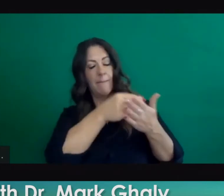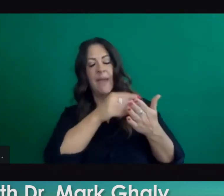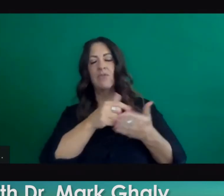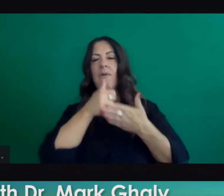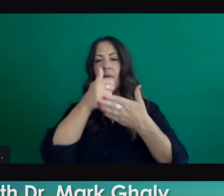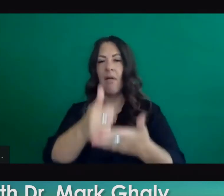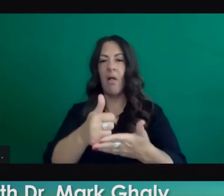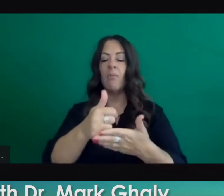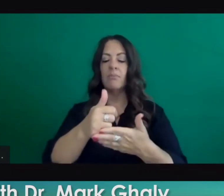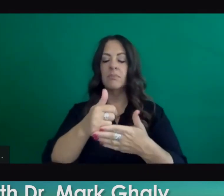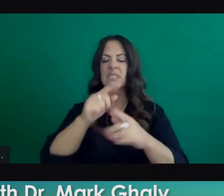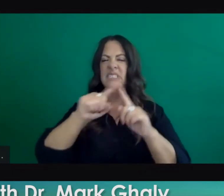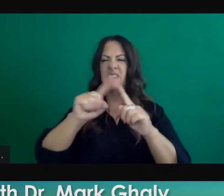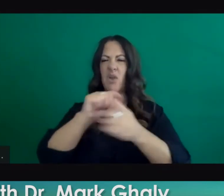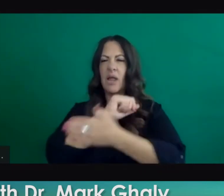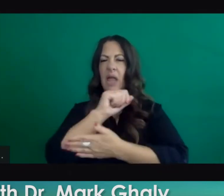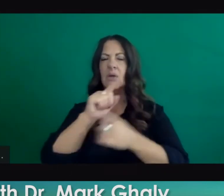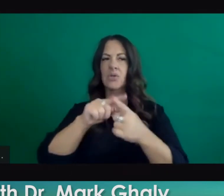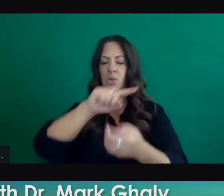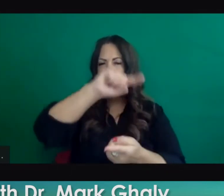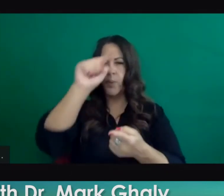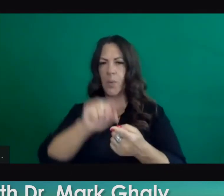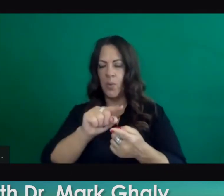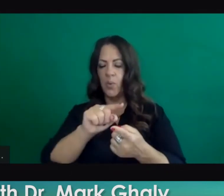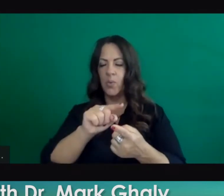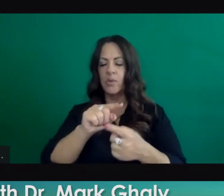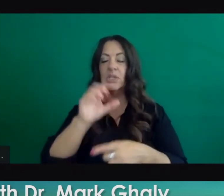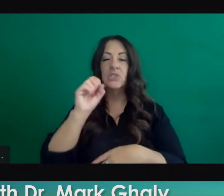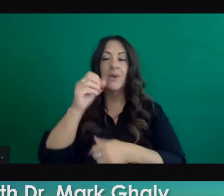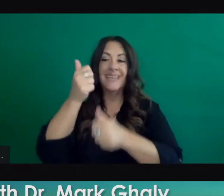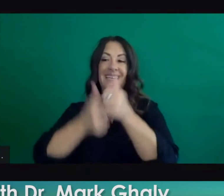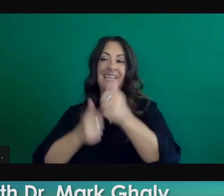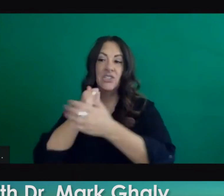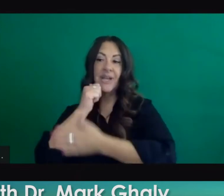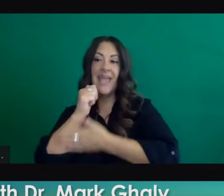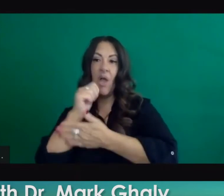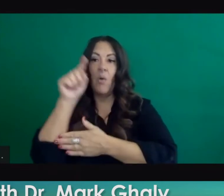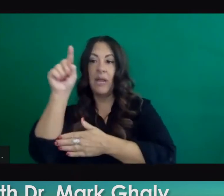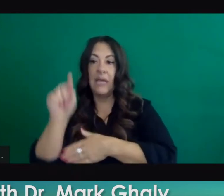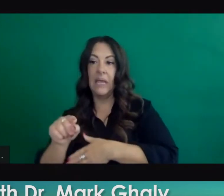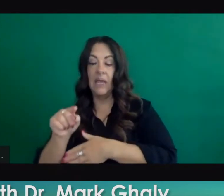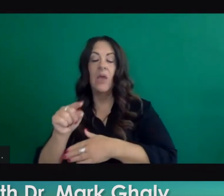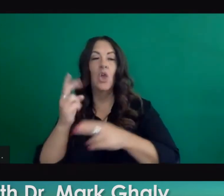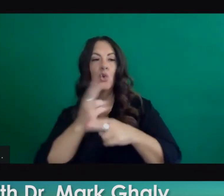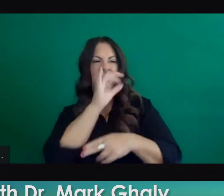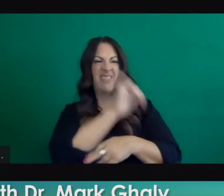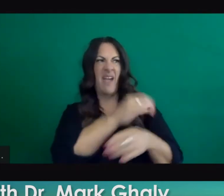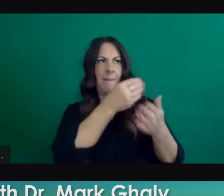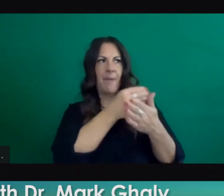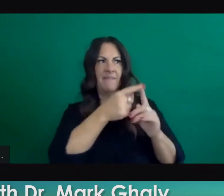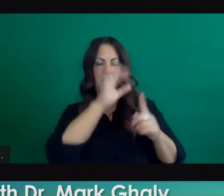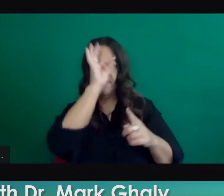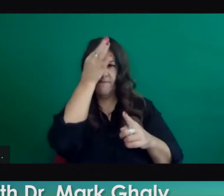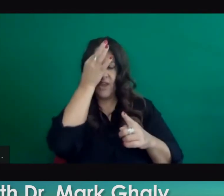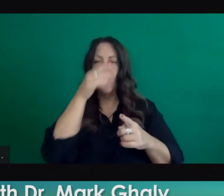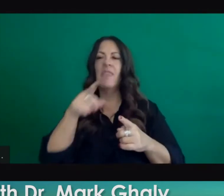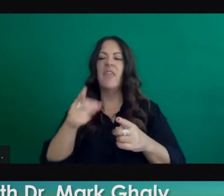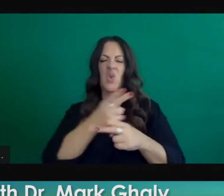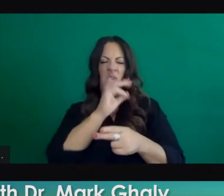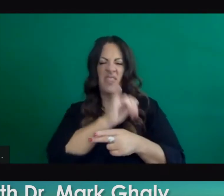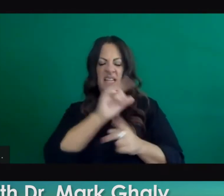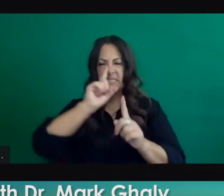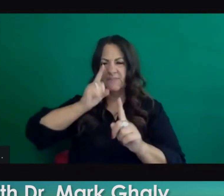are using those dollars in targeted ways to focus, as Dr. Pond described earlier, on communities